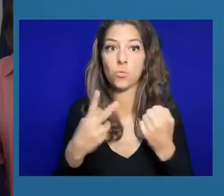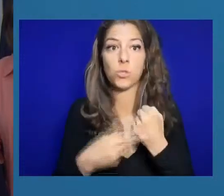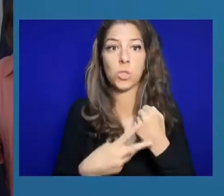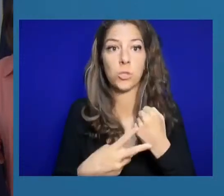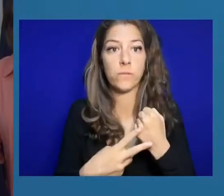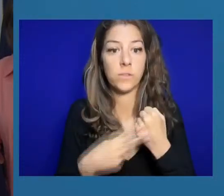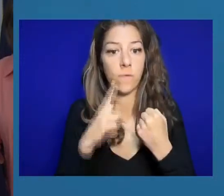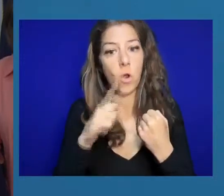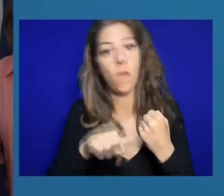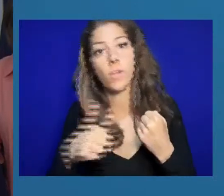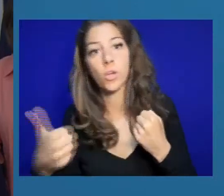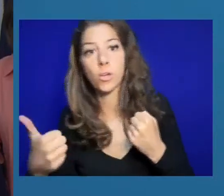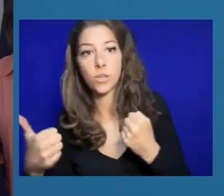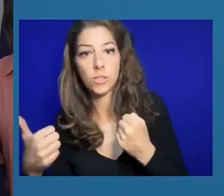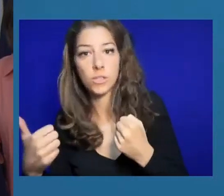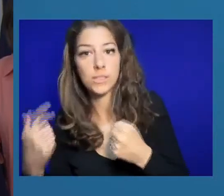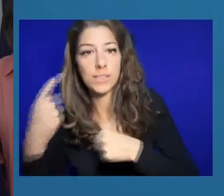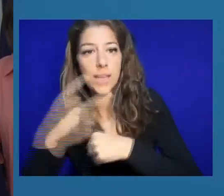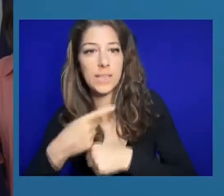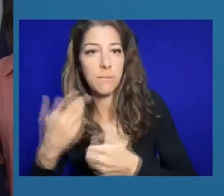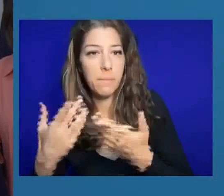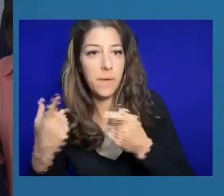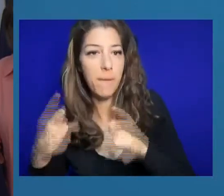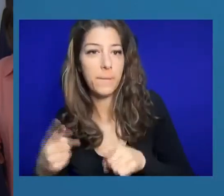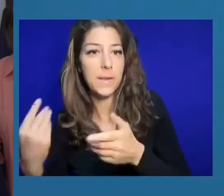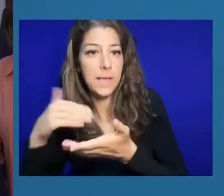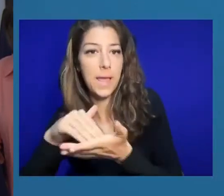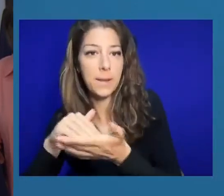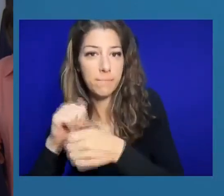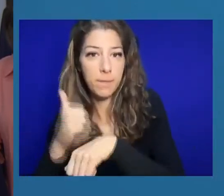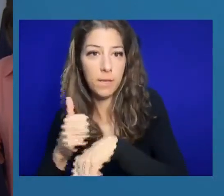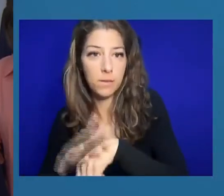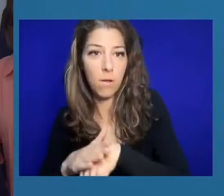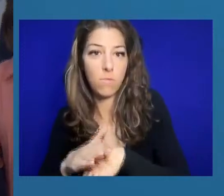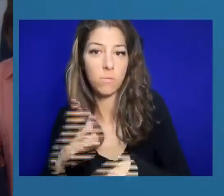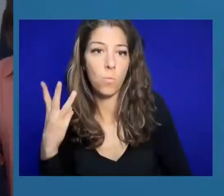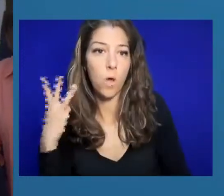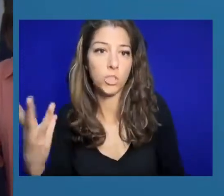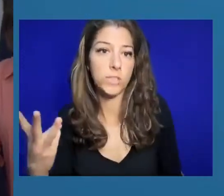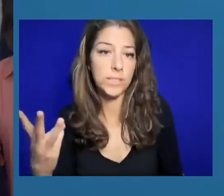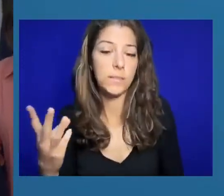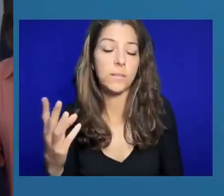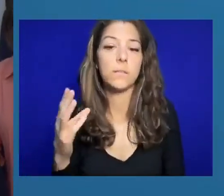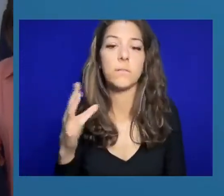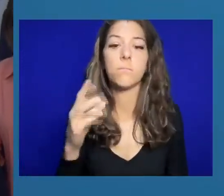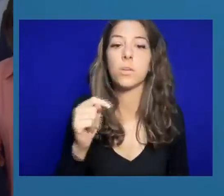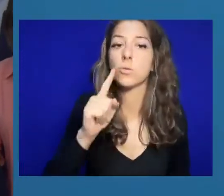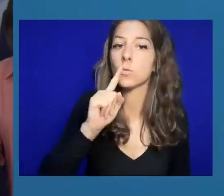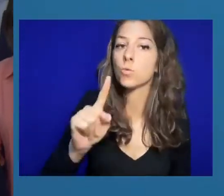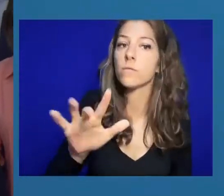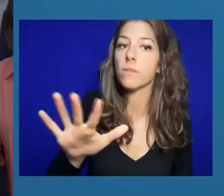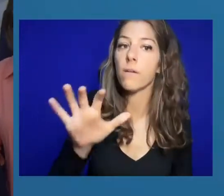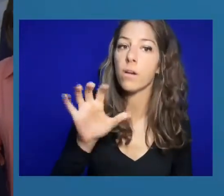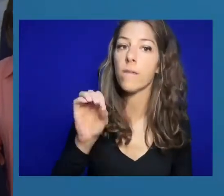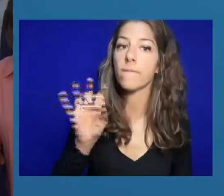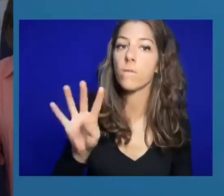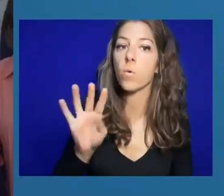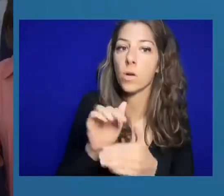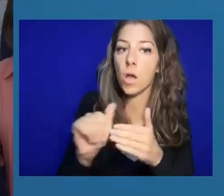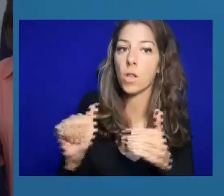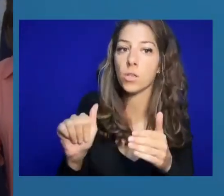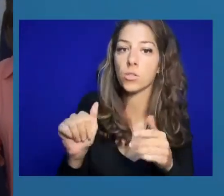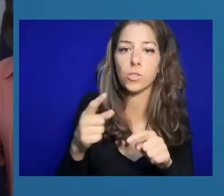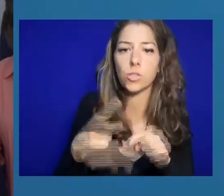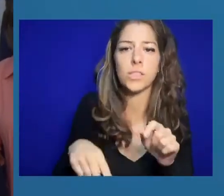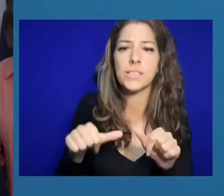other rainy days, which may happen, again, based on Washington. But it's true, $504 couldn't